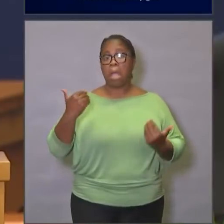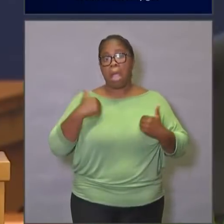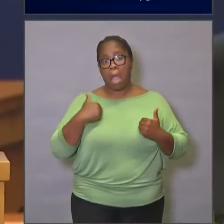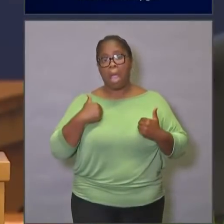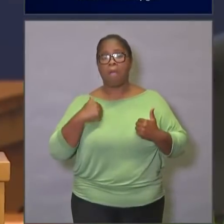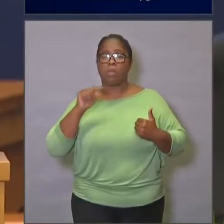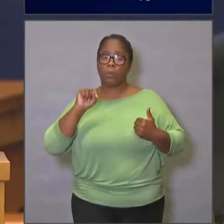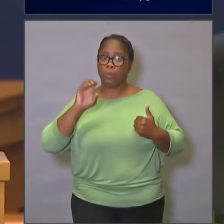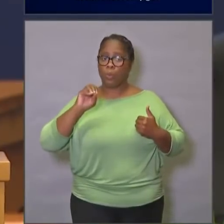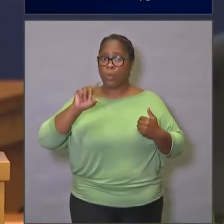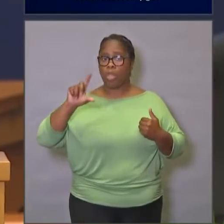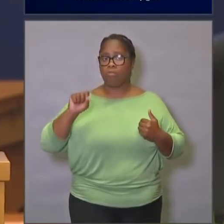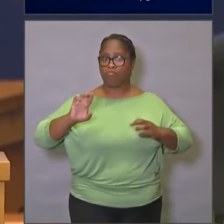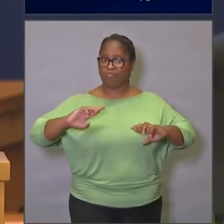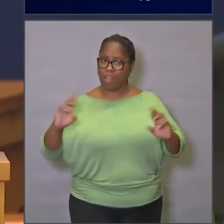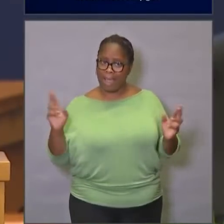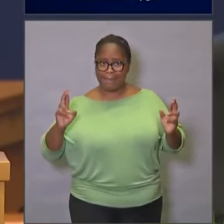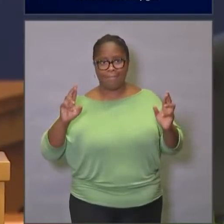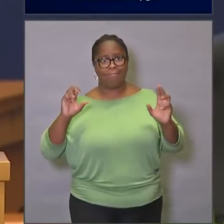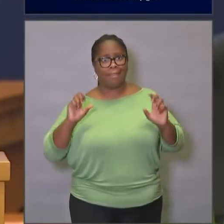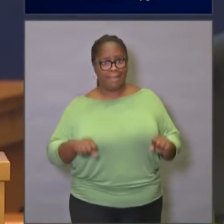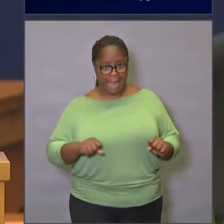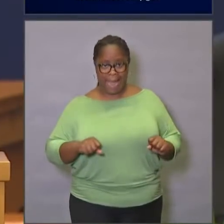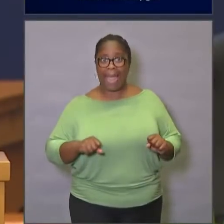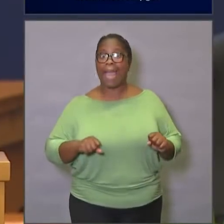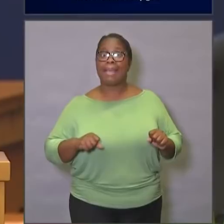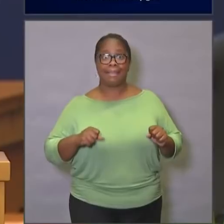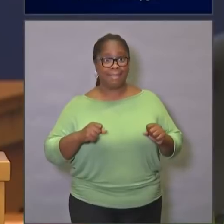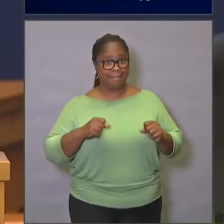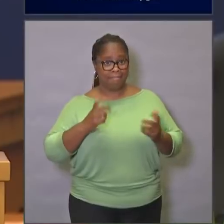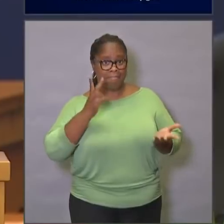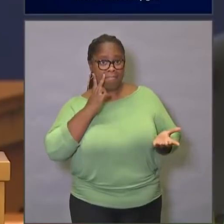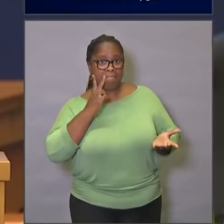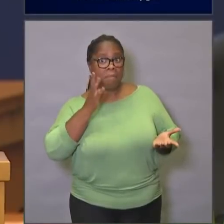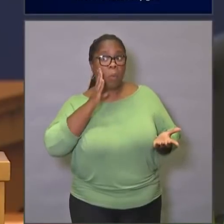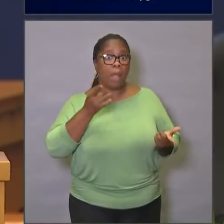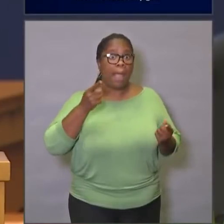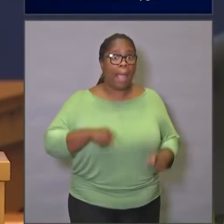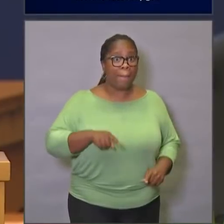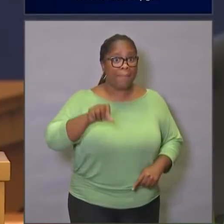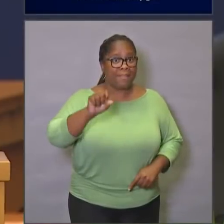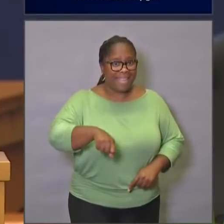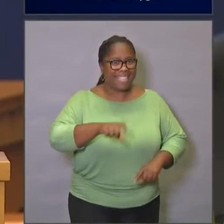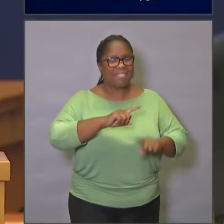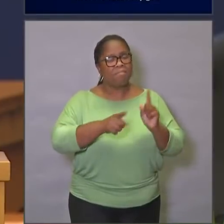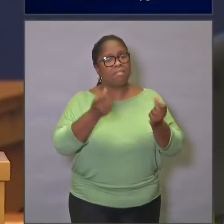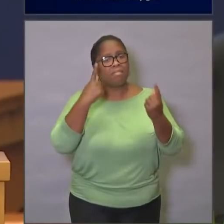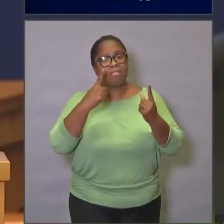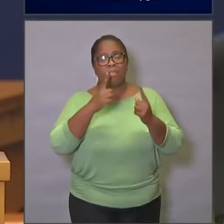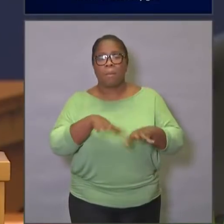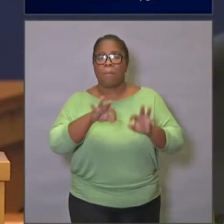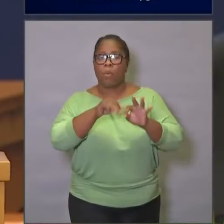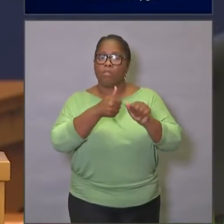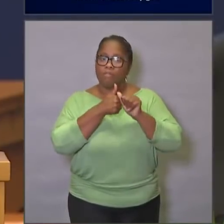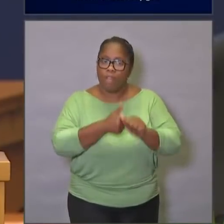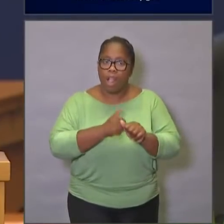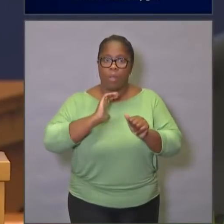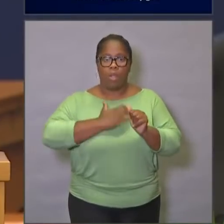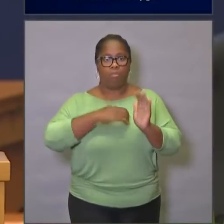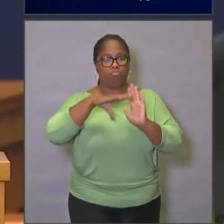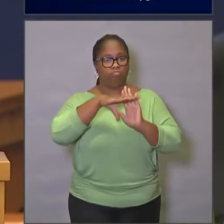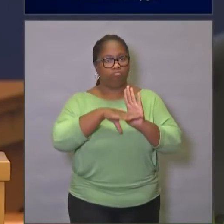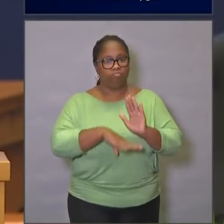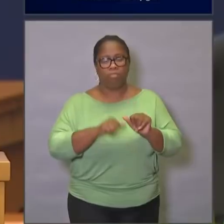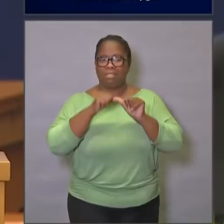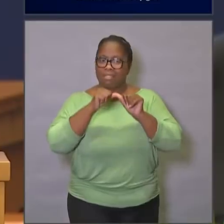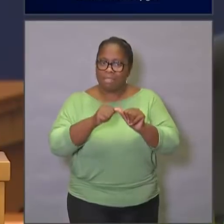make this a reality in the future, but we need compliance with our directives, so please continue to wear a face